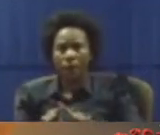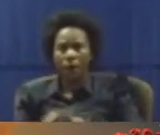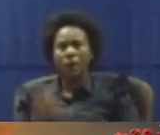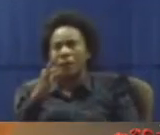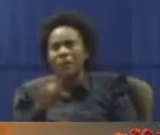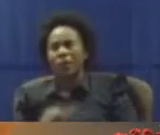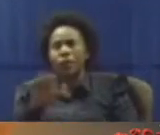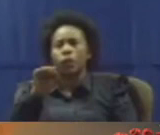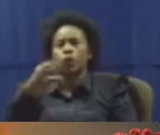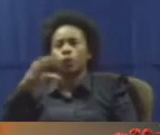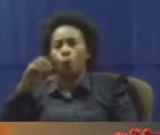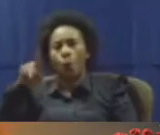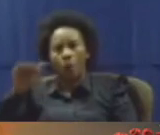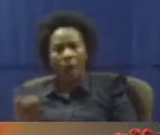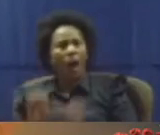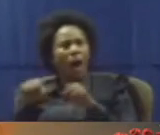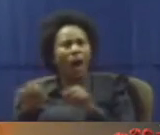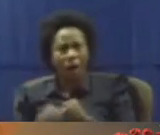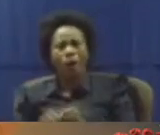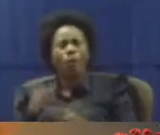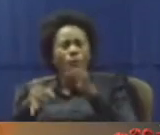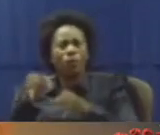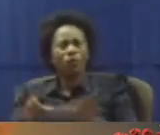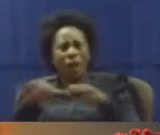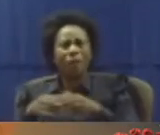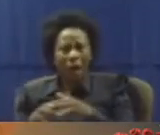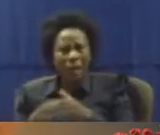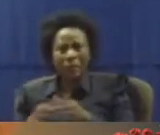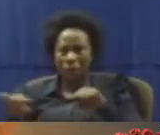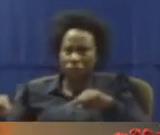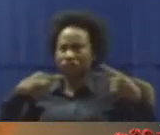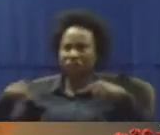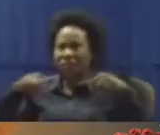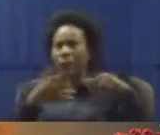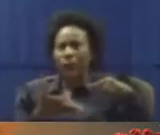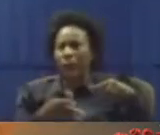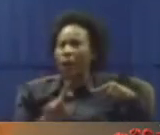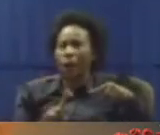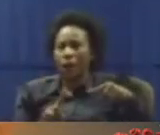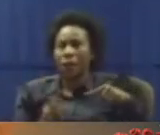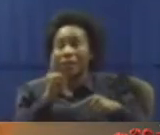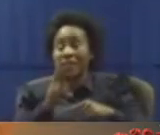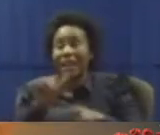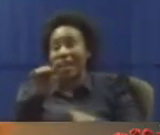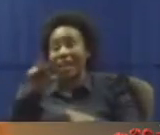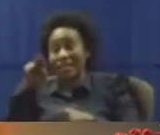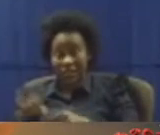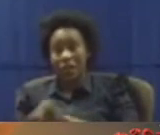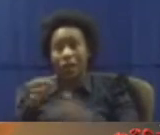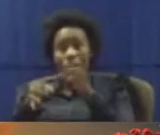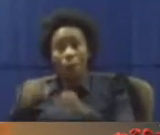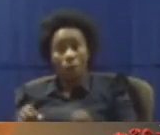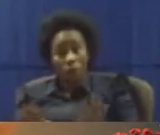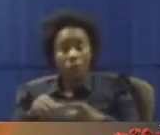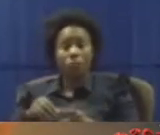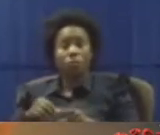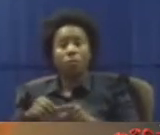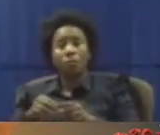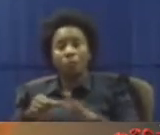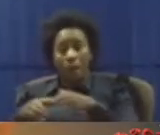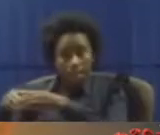allow party politics to influence its proceedings. Rather rich, considering that ANC party politics blocked an